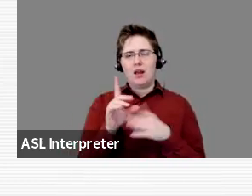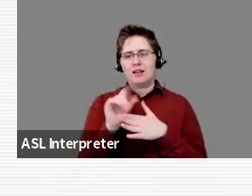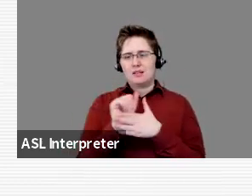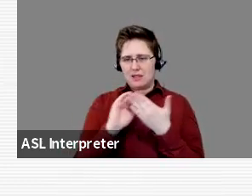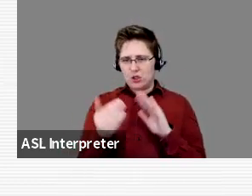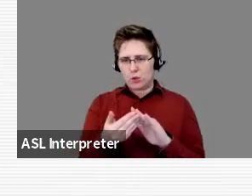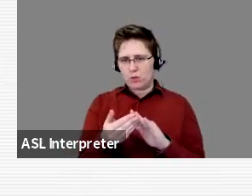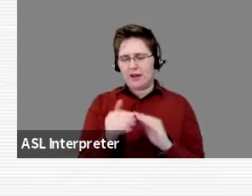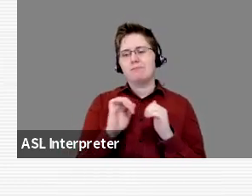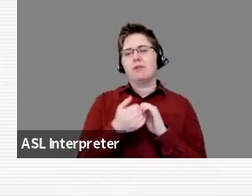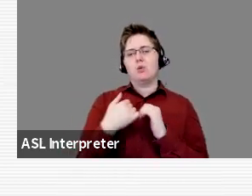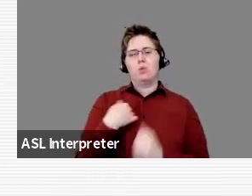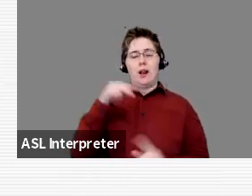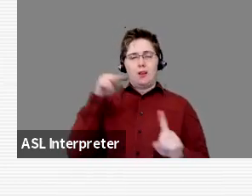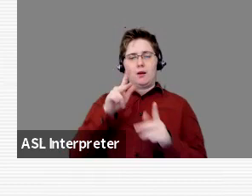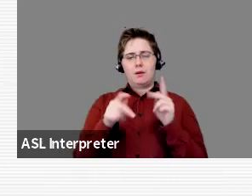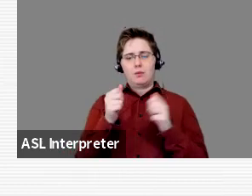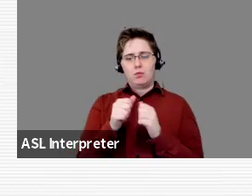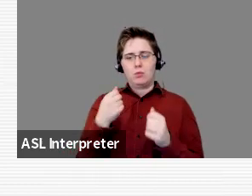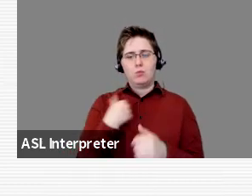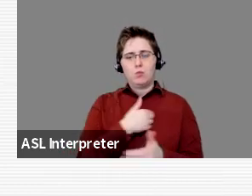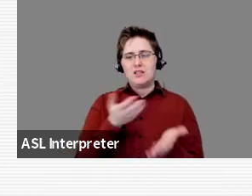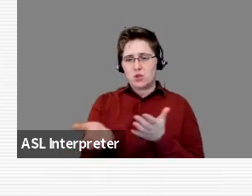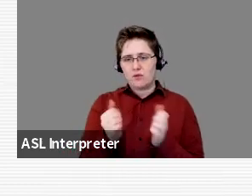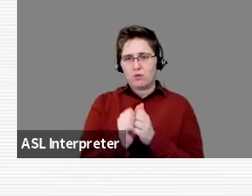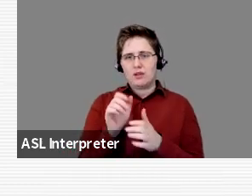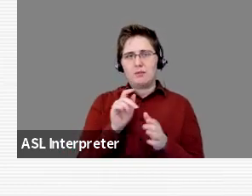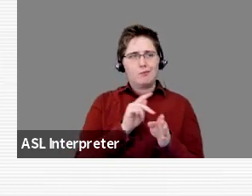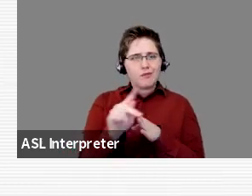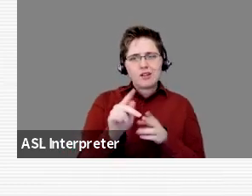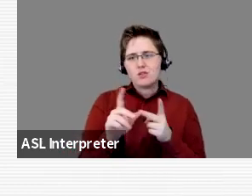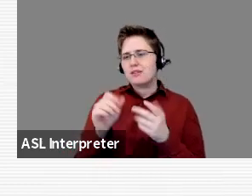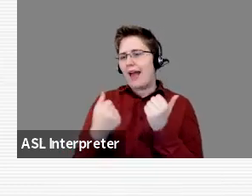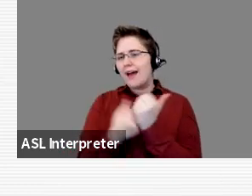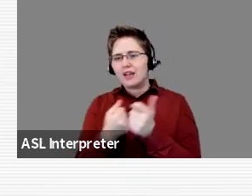community, how we look at the people we serve as ADA professionals or as disability advocates,